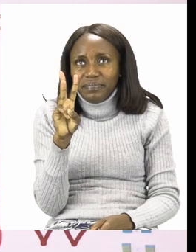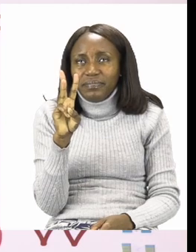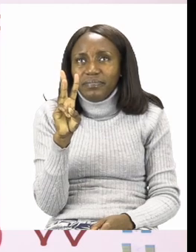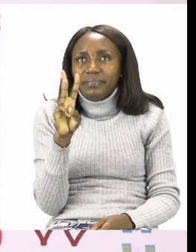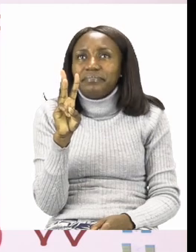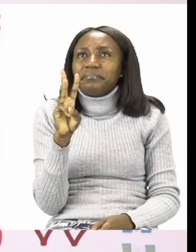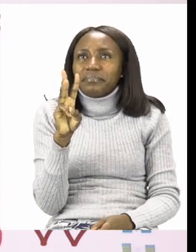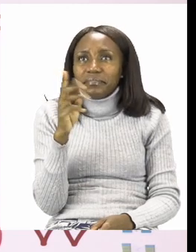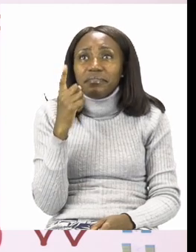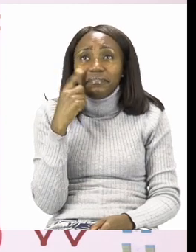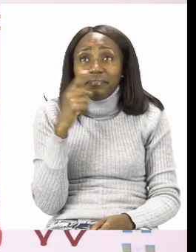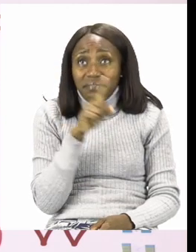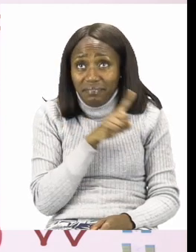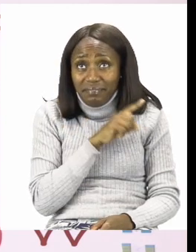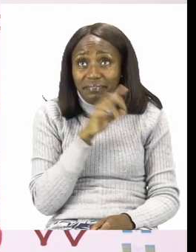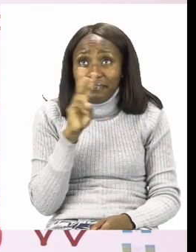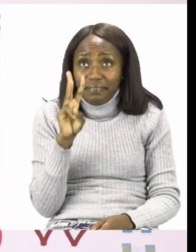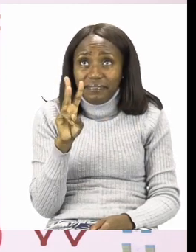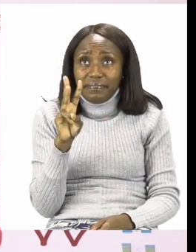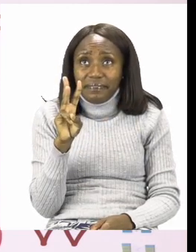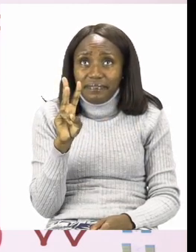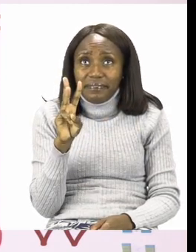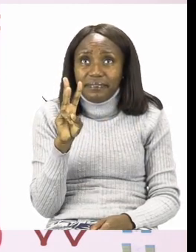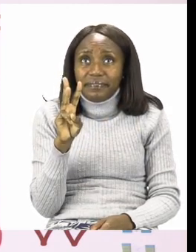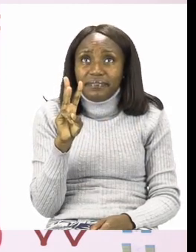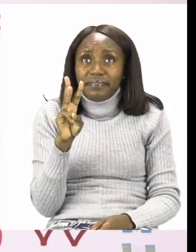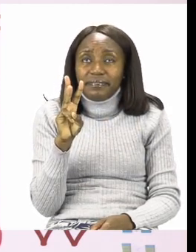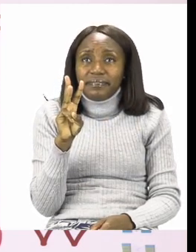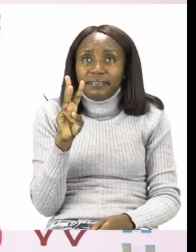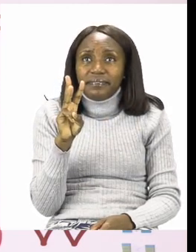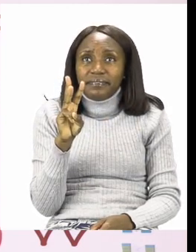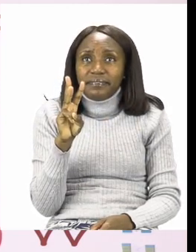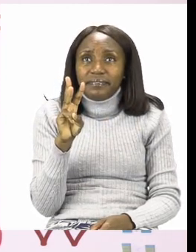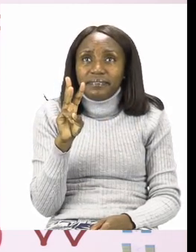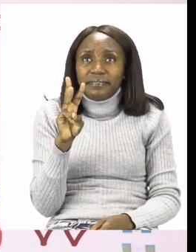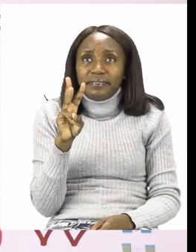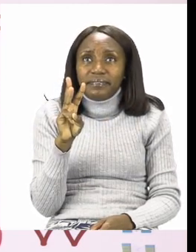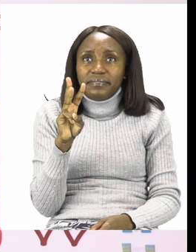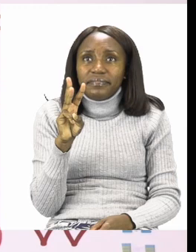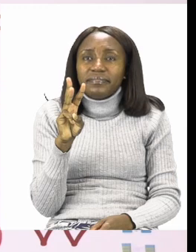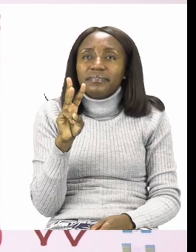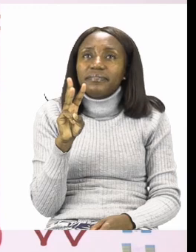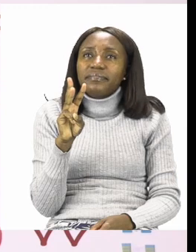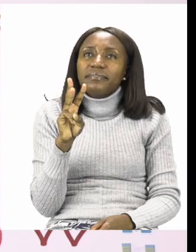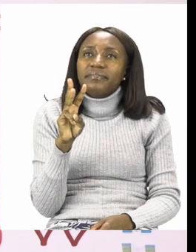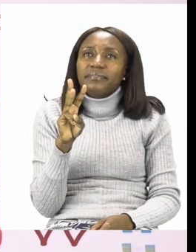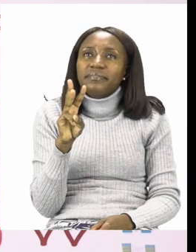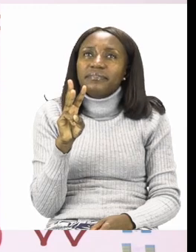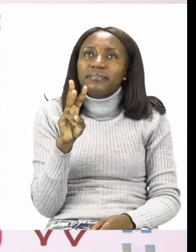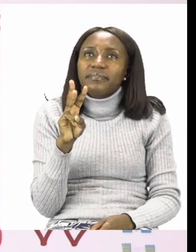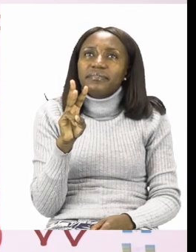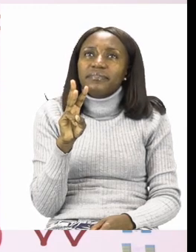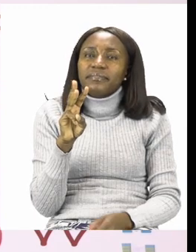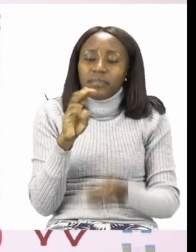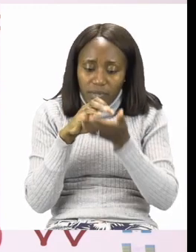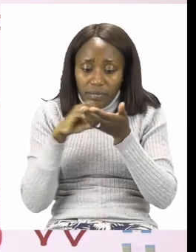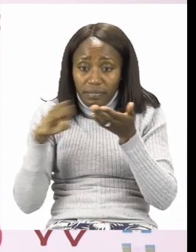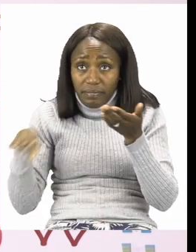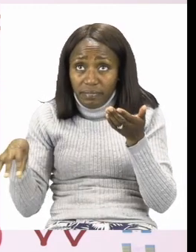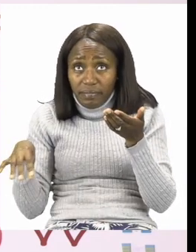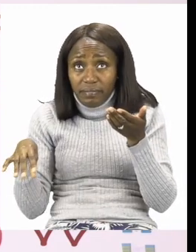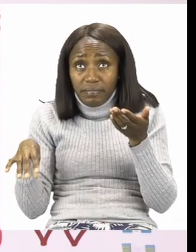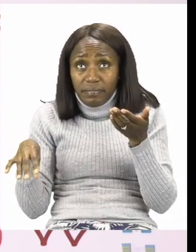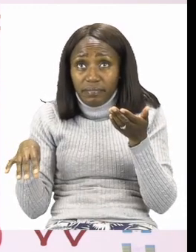here we have number 13. And we said that if we subtract,